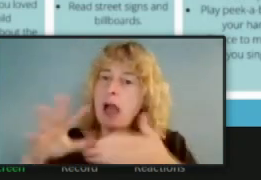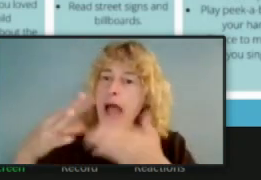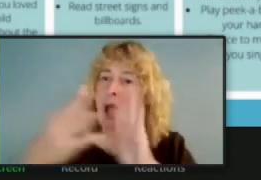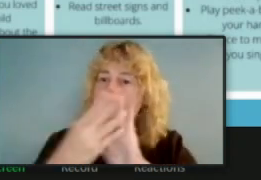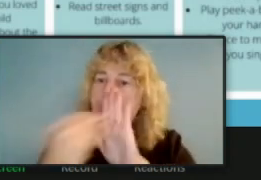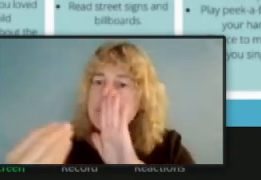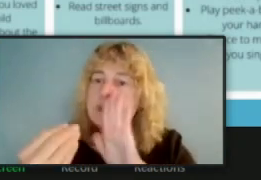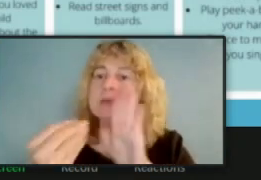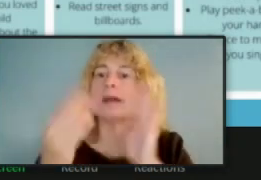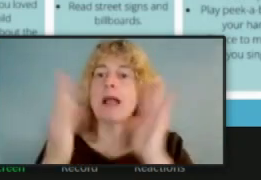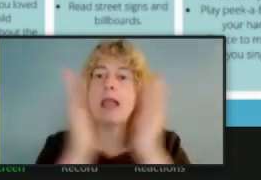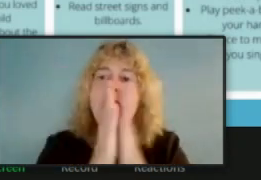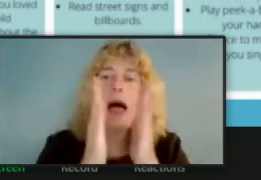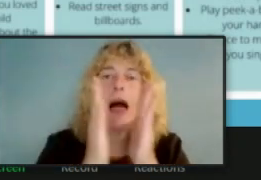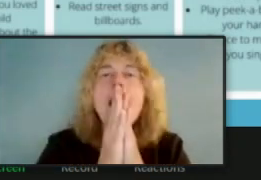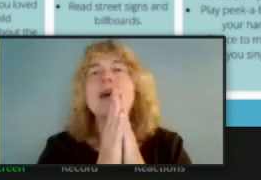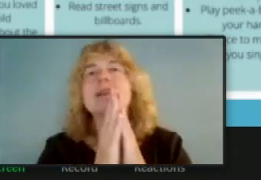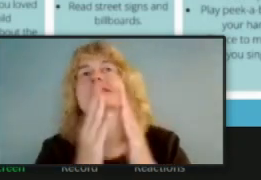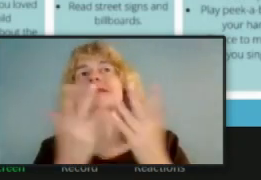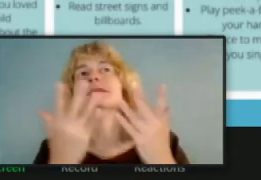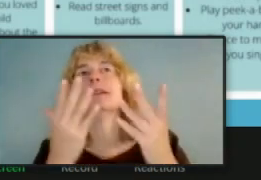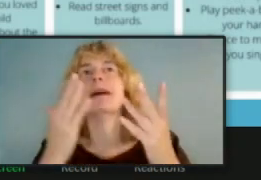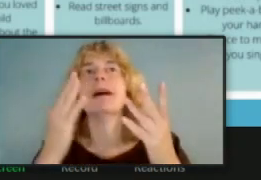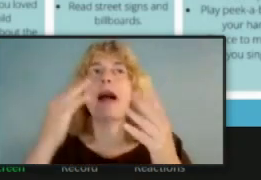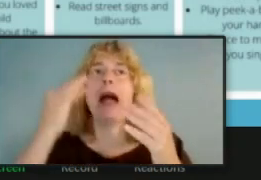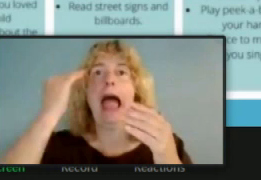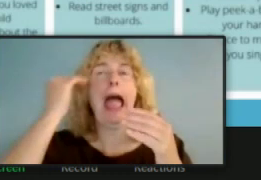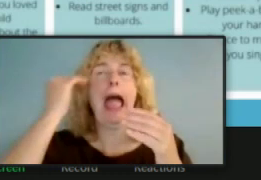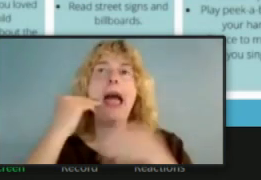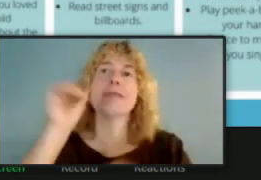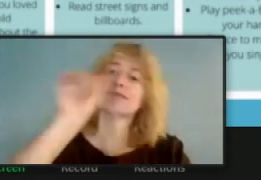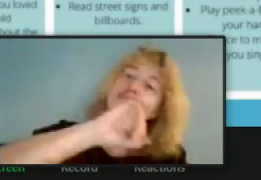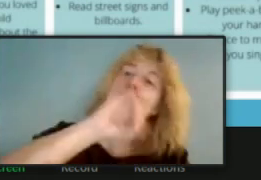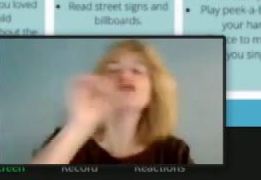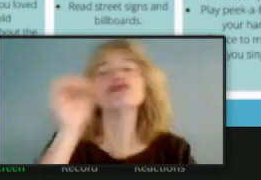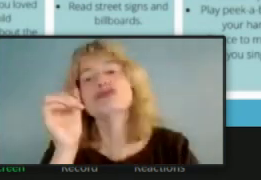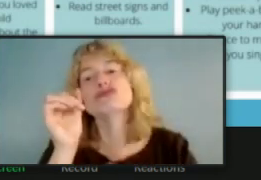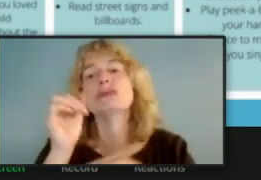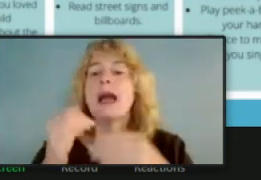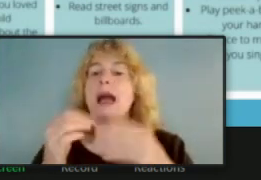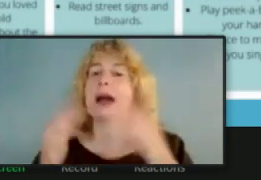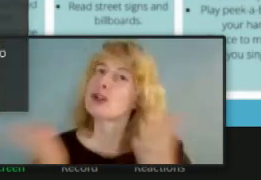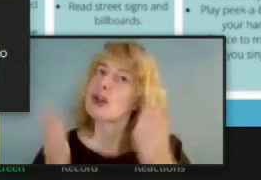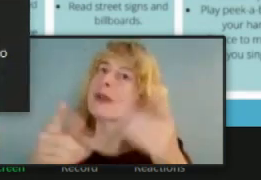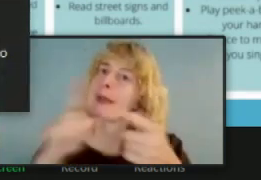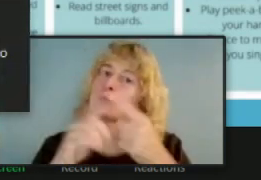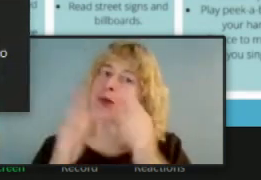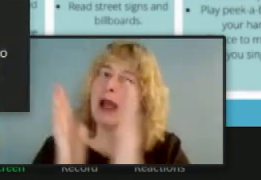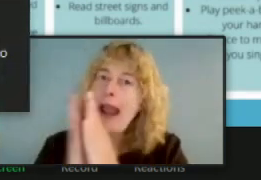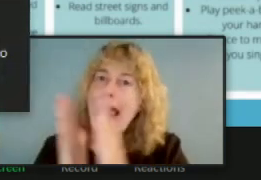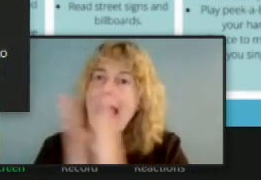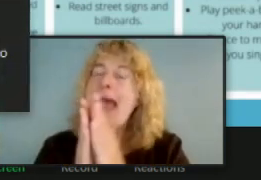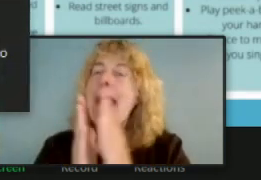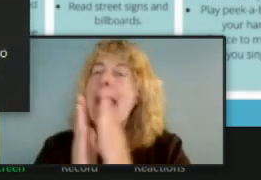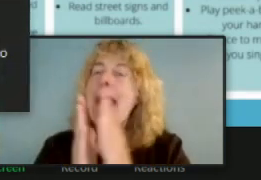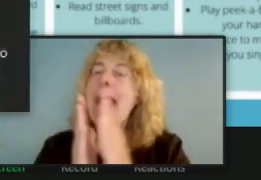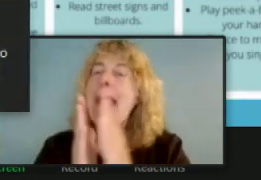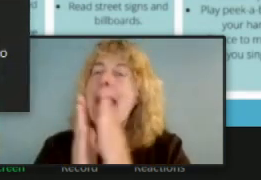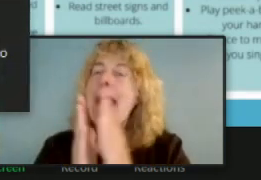pat your head, tilt your head from side to side. Encourage them to clap their hands. We encourage your